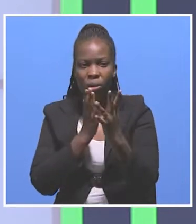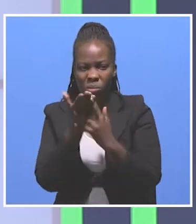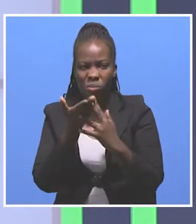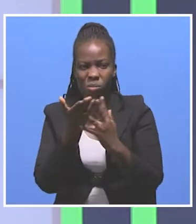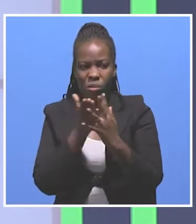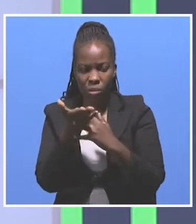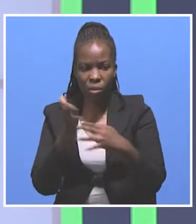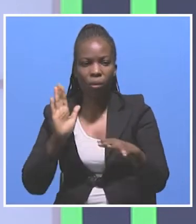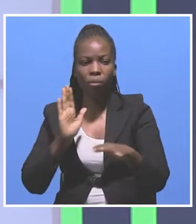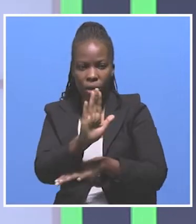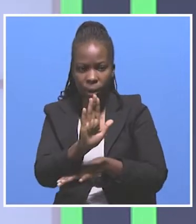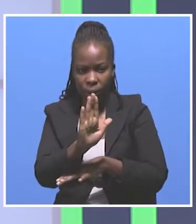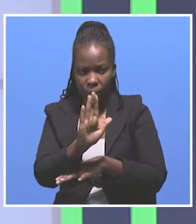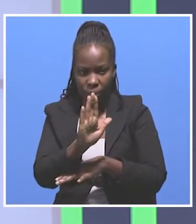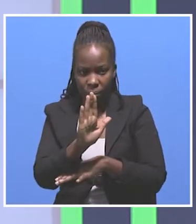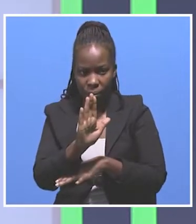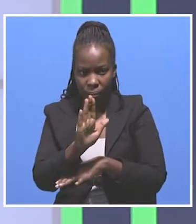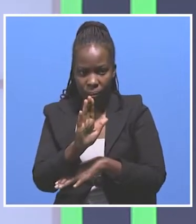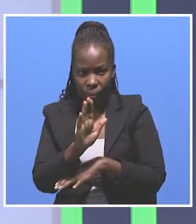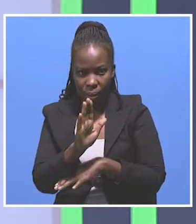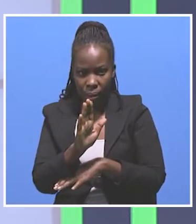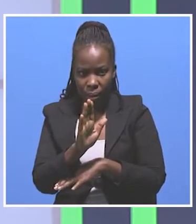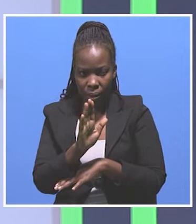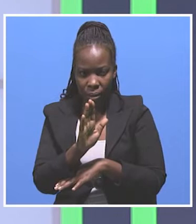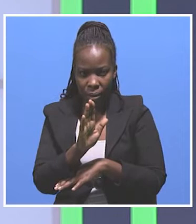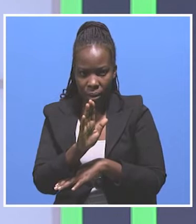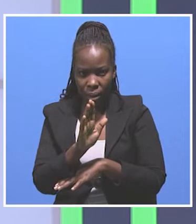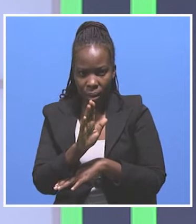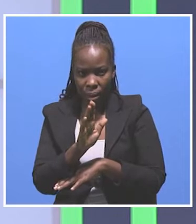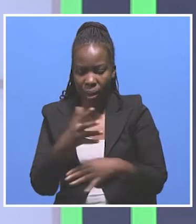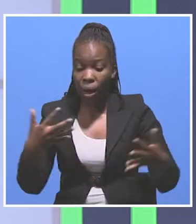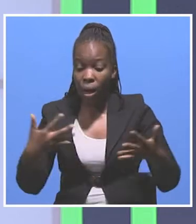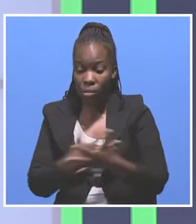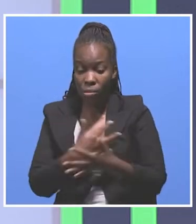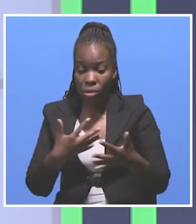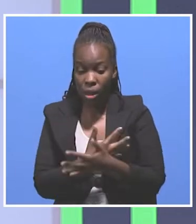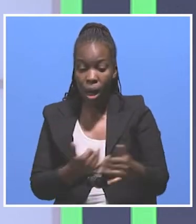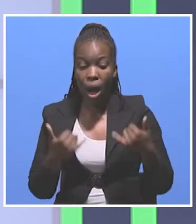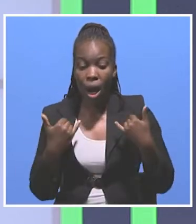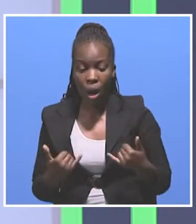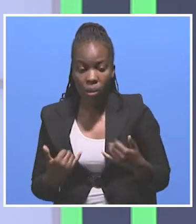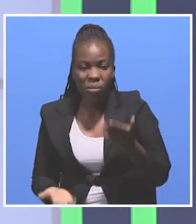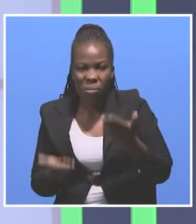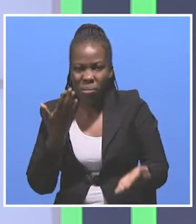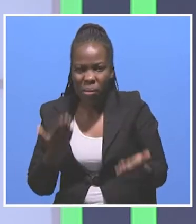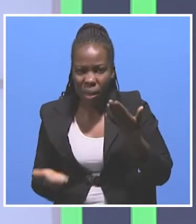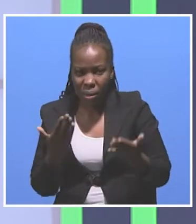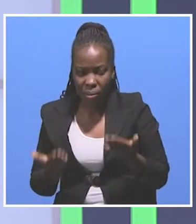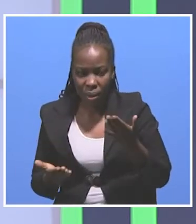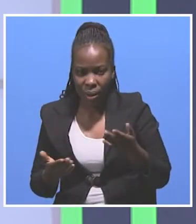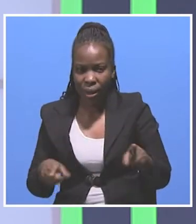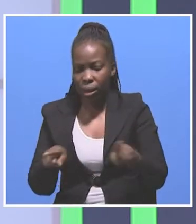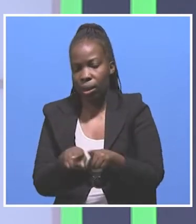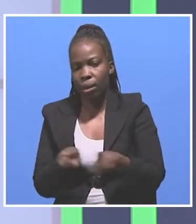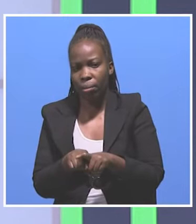Okay. So even I'm scared even this one, maybe it might be the same. So I wanted to find